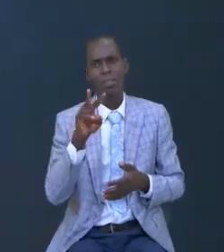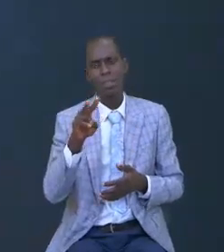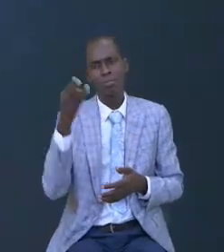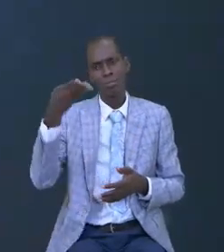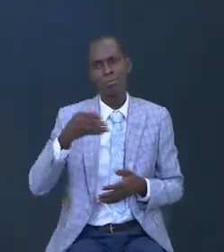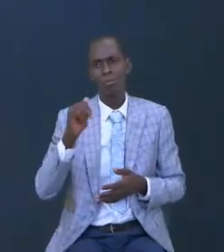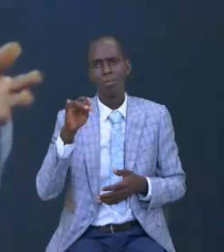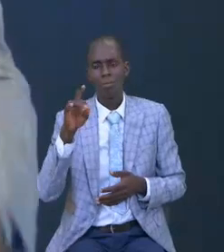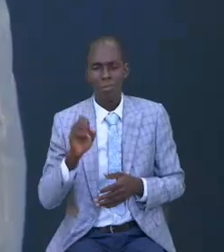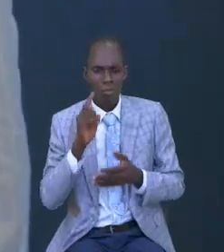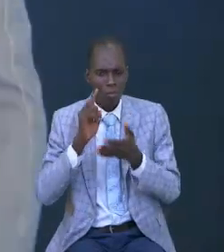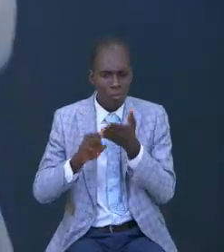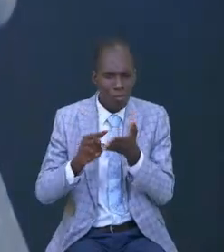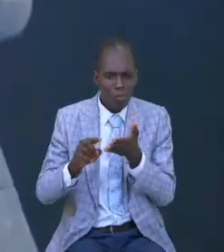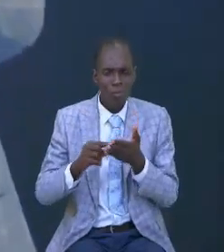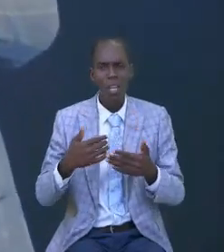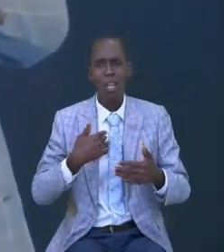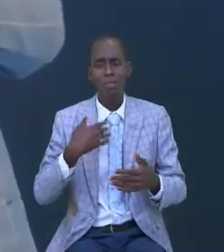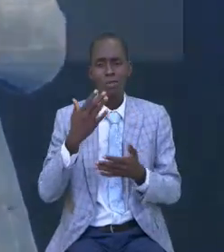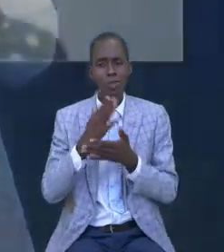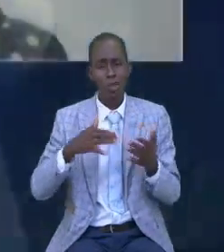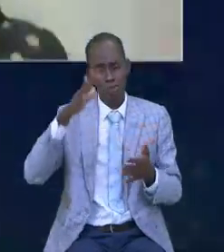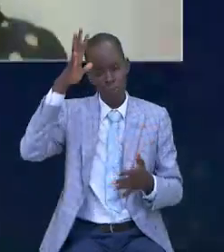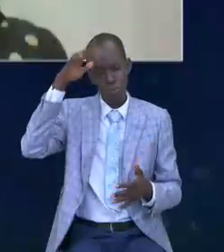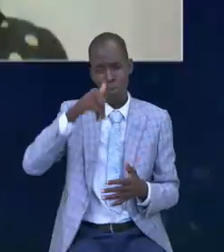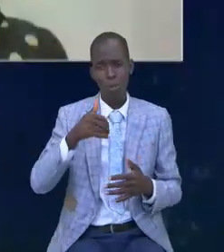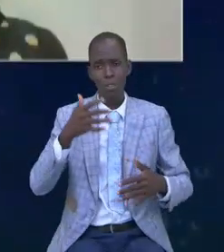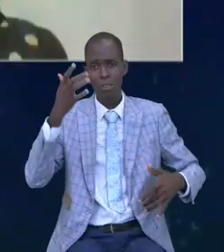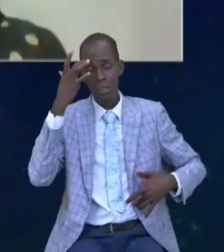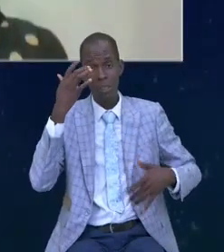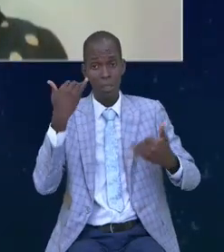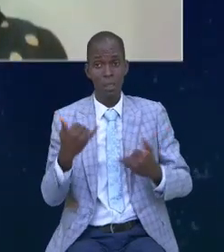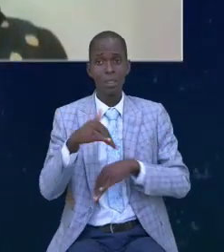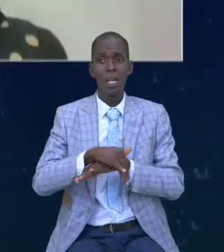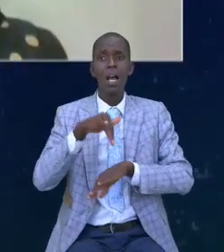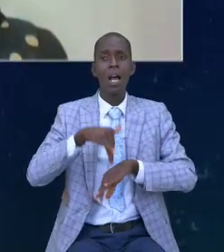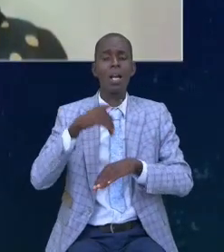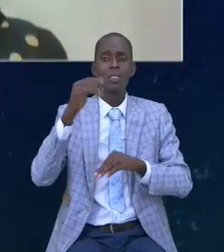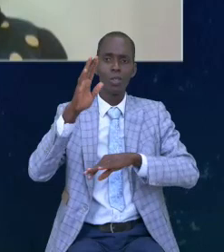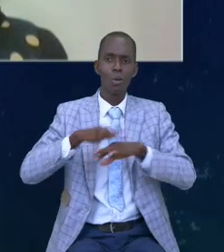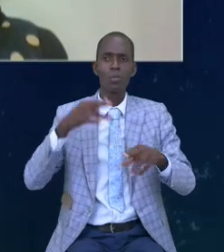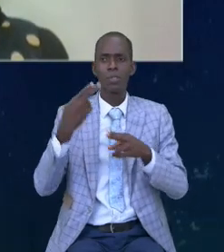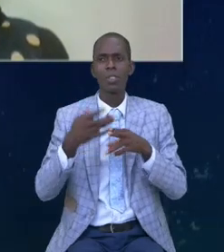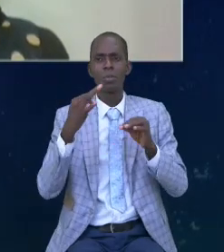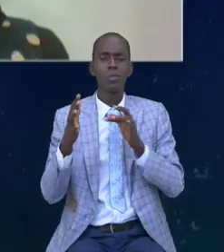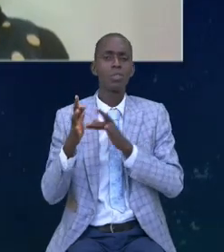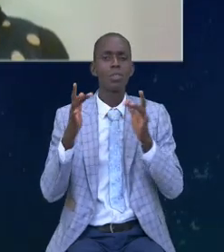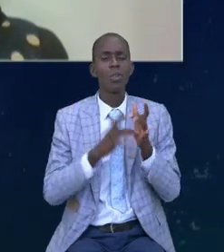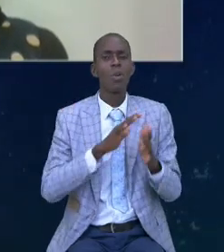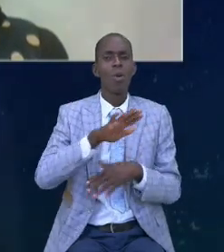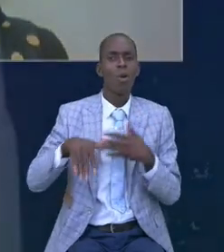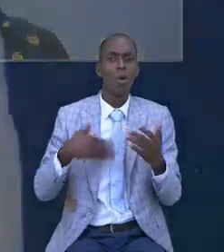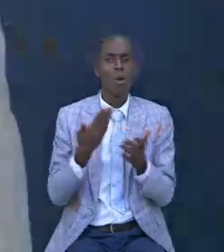hopeless. Diagnosis, incurable. Tonight, at the mention of the name of Jesus, all